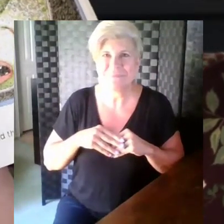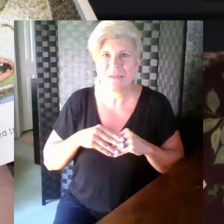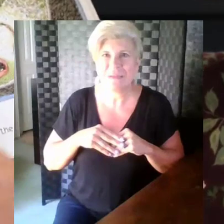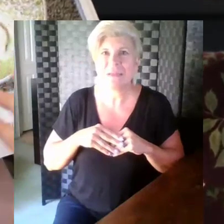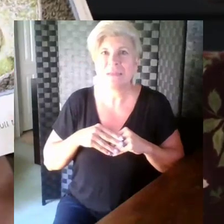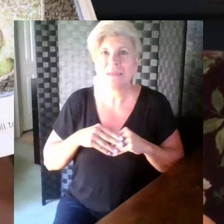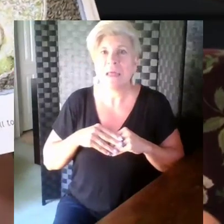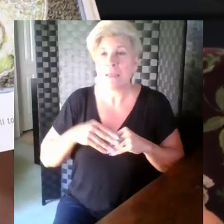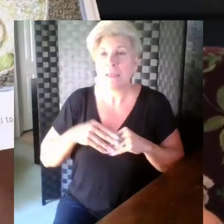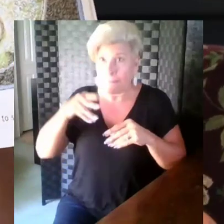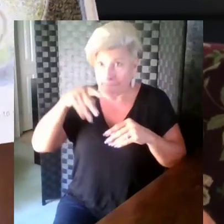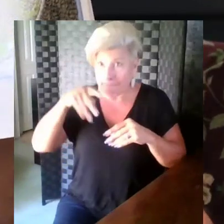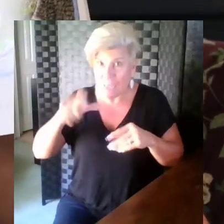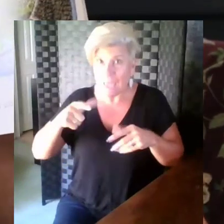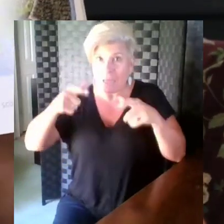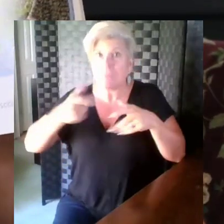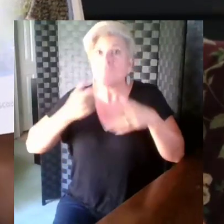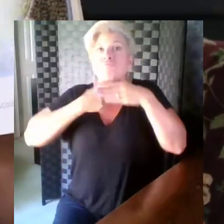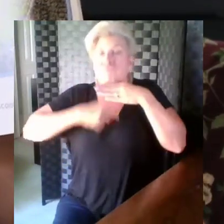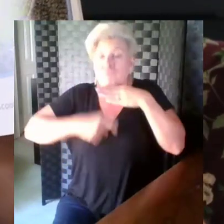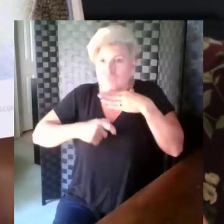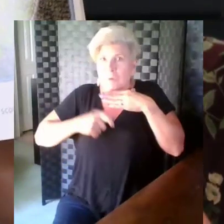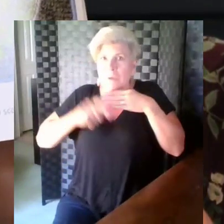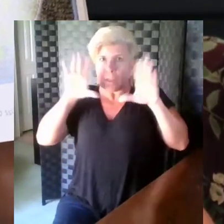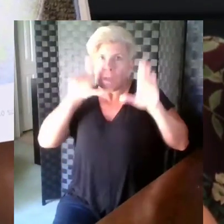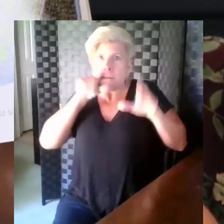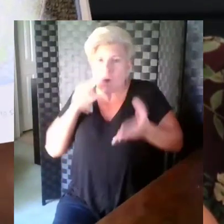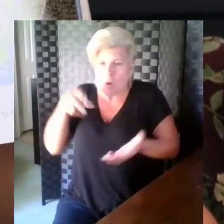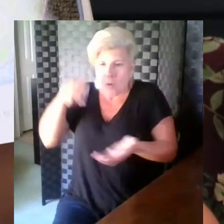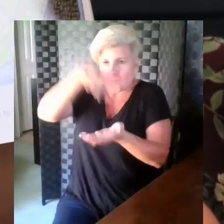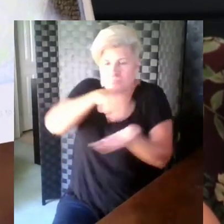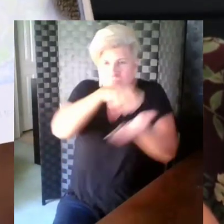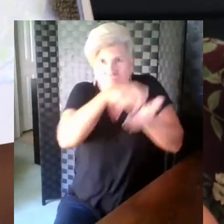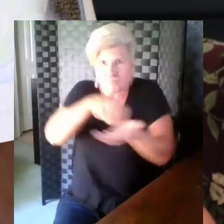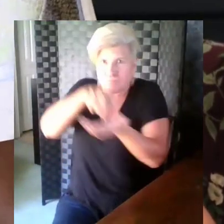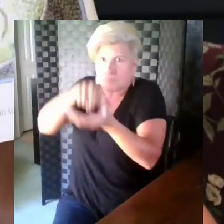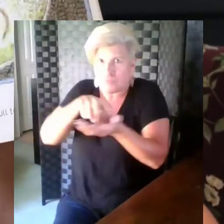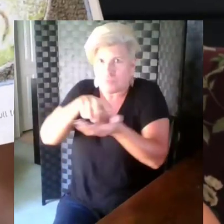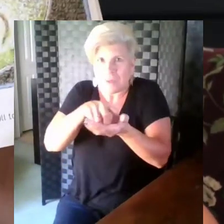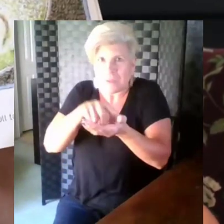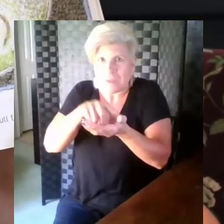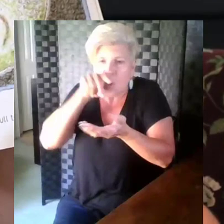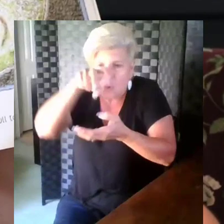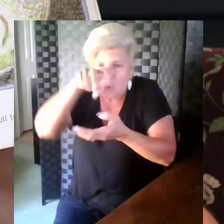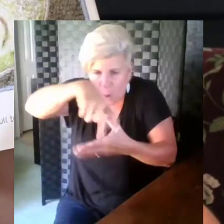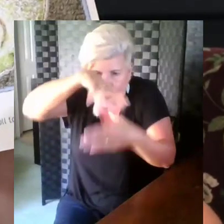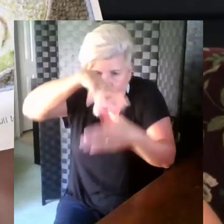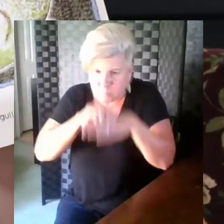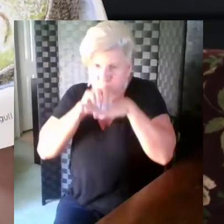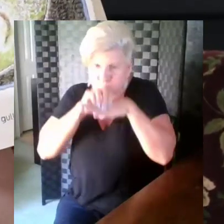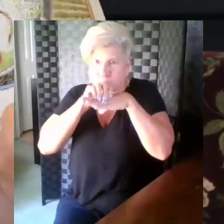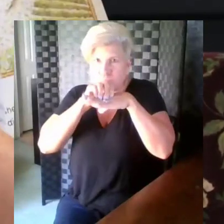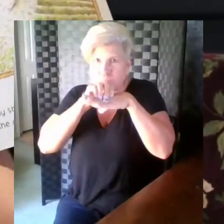She swallowed the pail to carry the gull. She swallowed the gull to scoop up the fish.